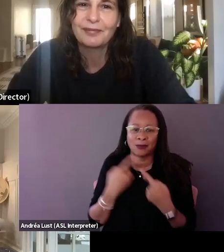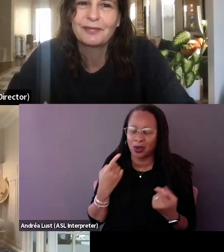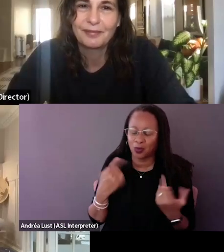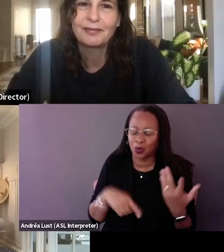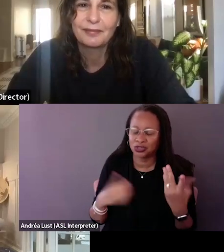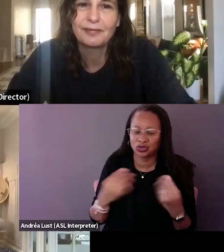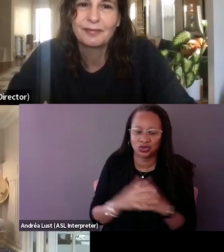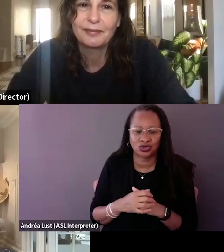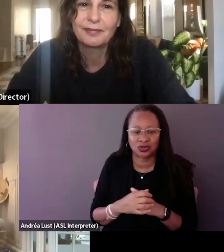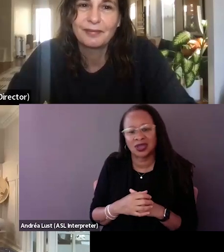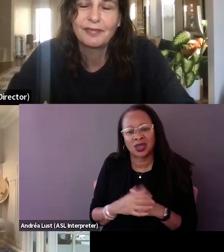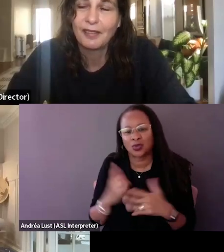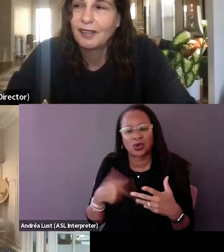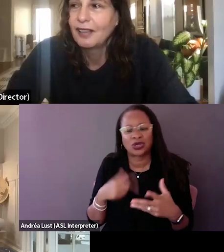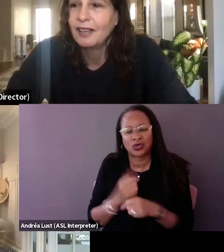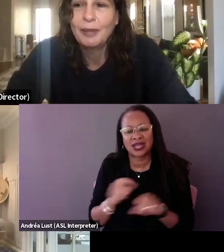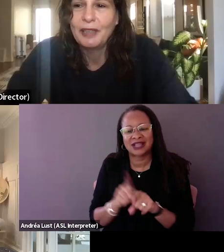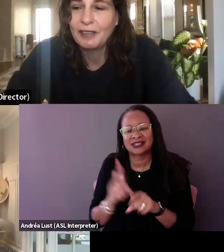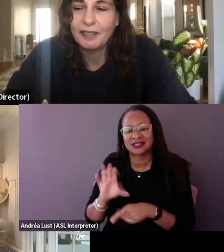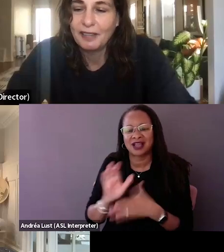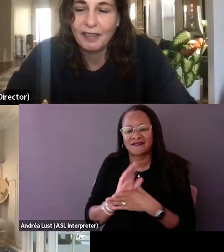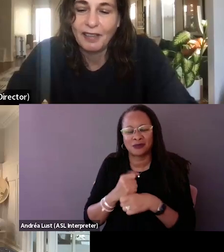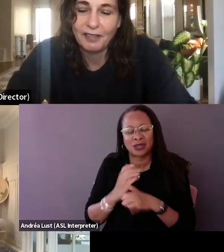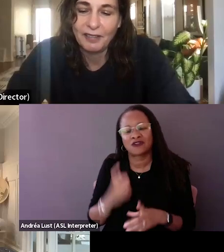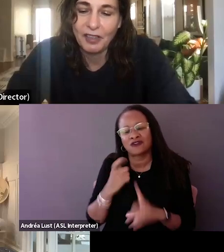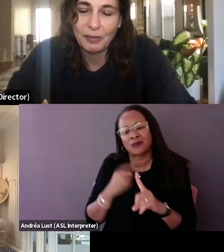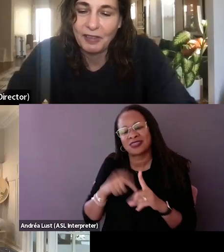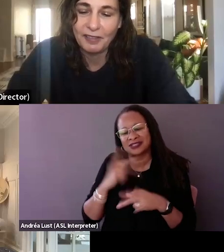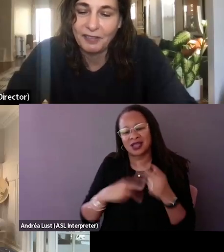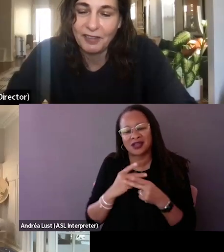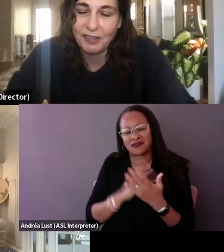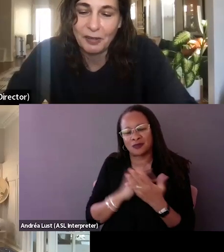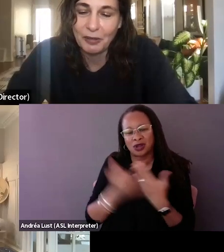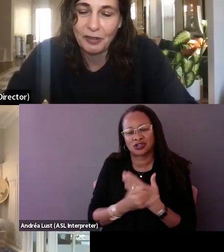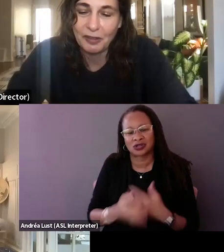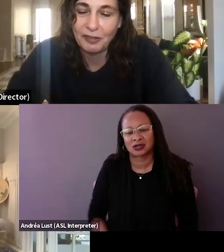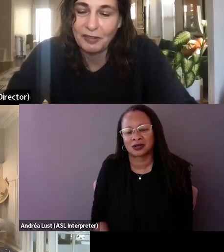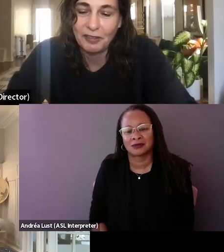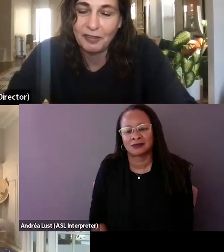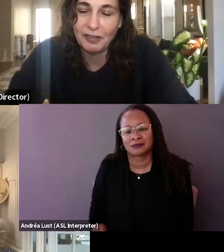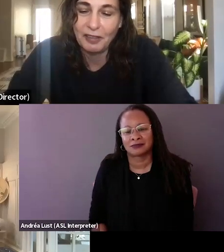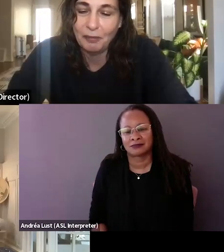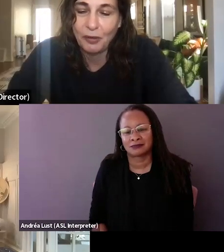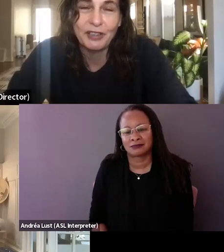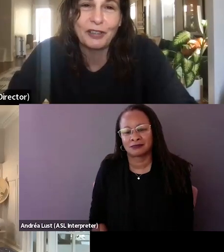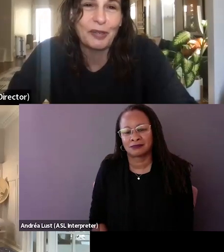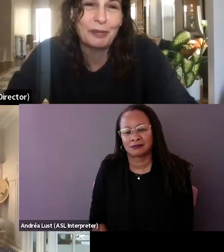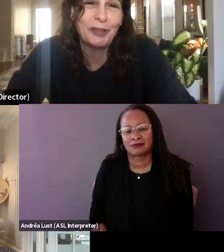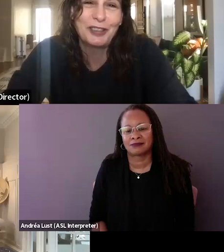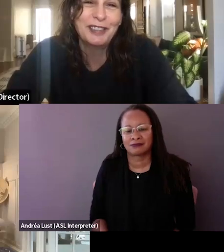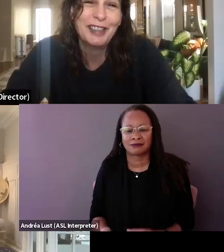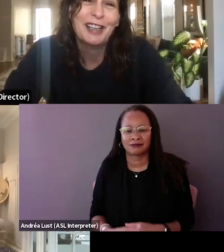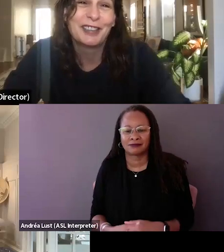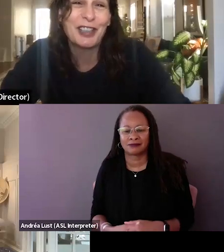from working on a project like this? I mean, it tells me that this is the most important and